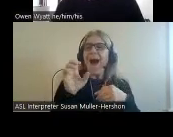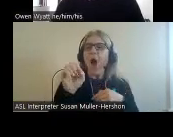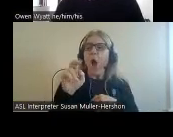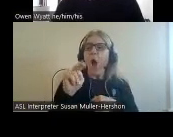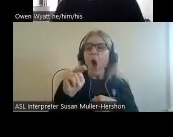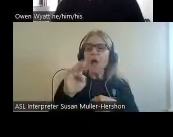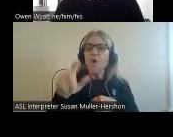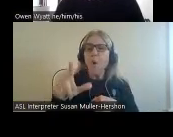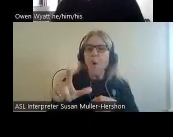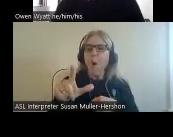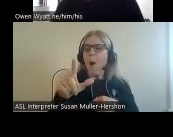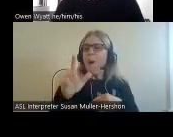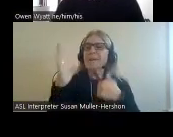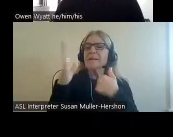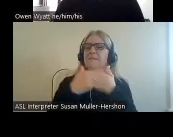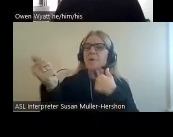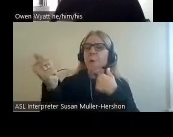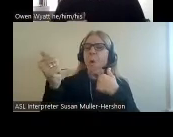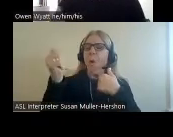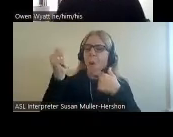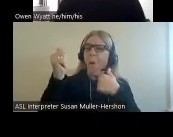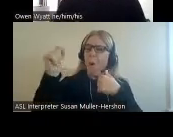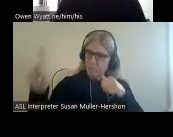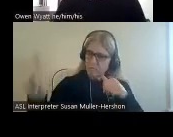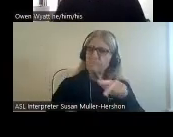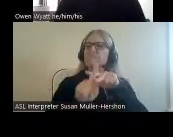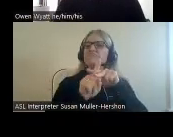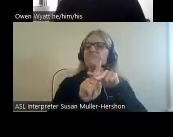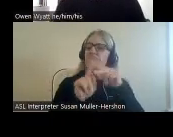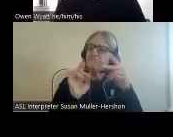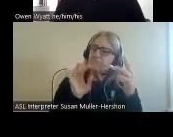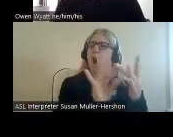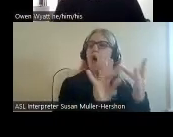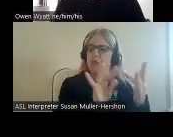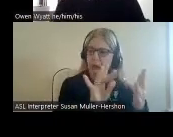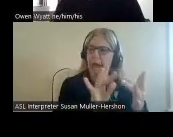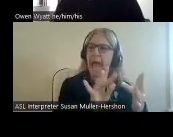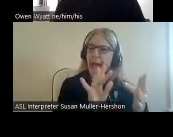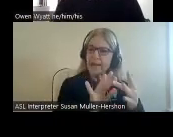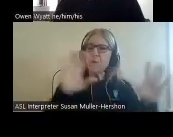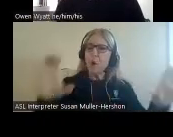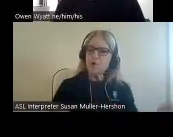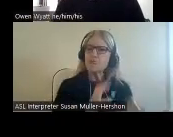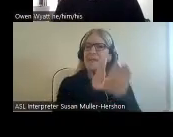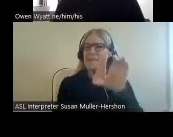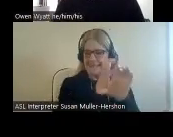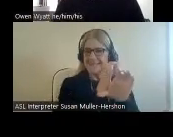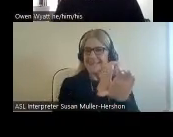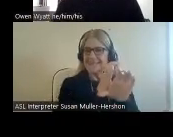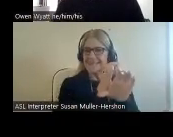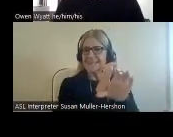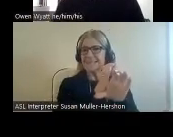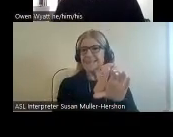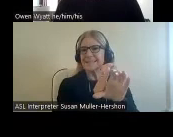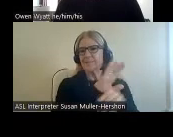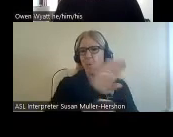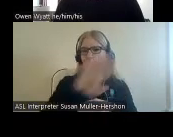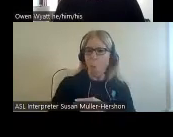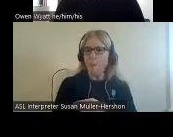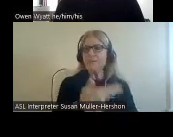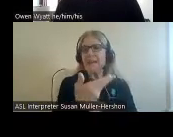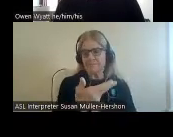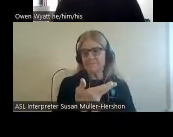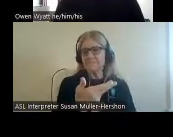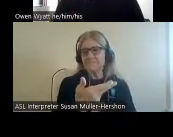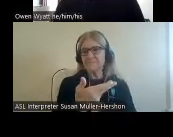crisis-oriented issues that can't wait. So that's both over our hours of operation during the day, as